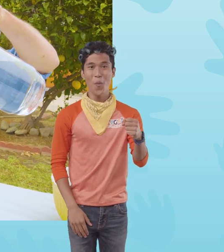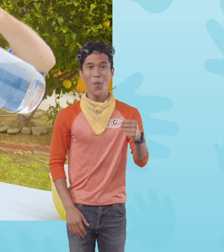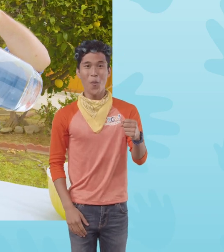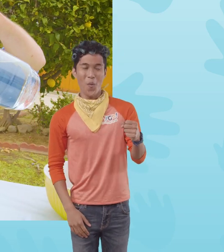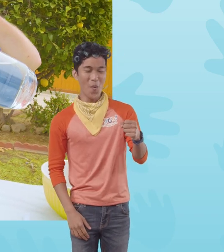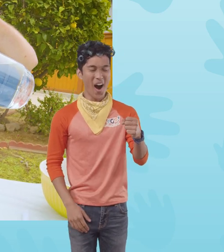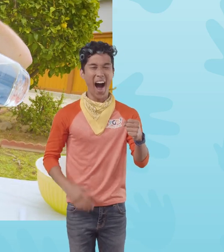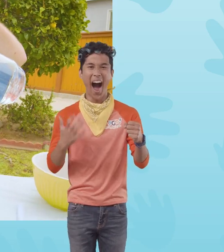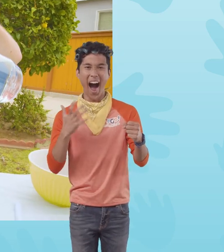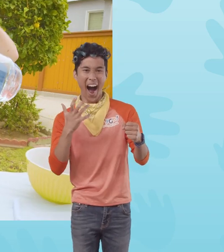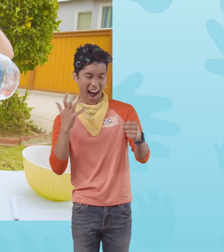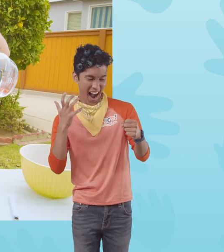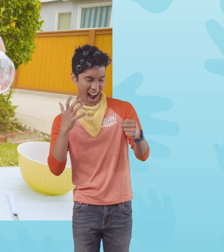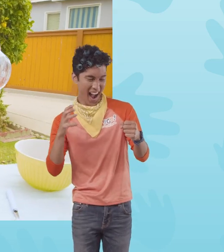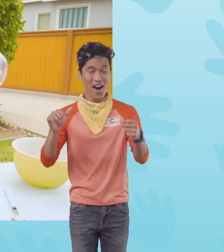Whoa!